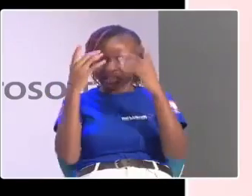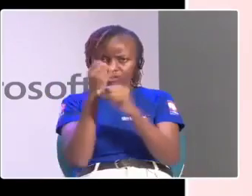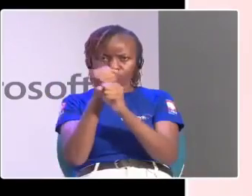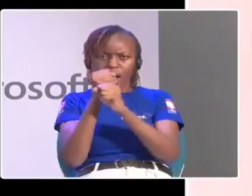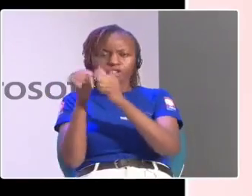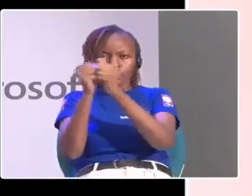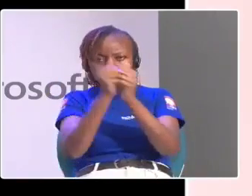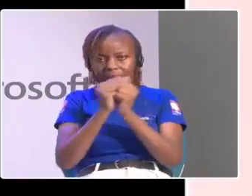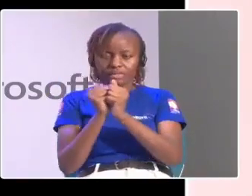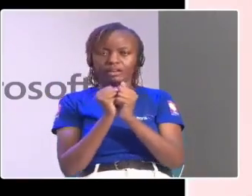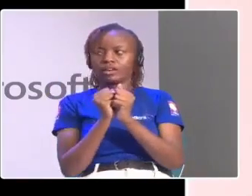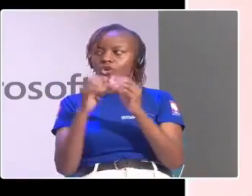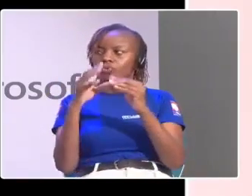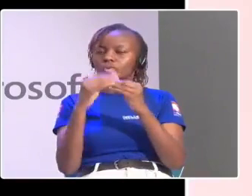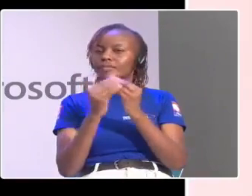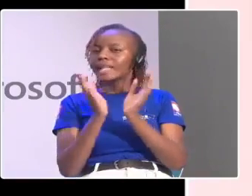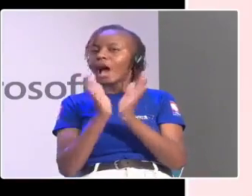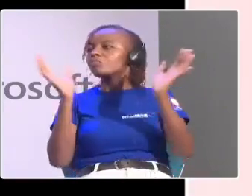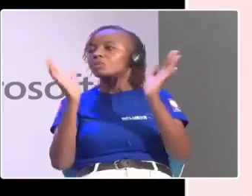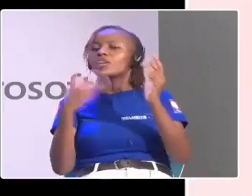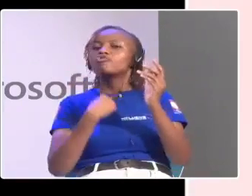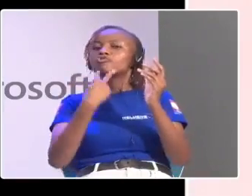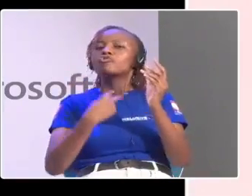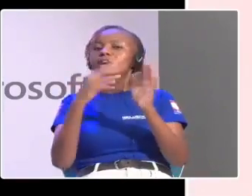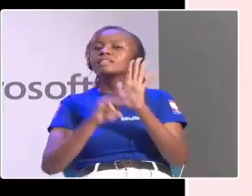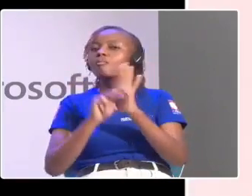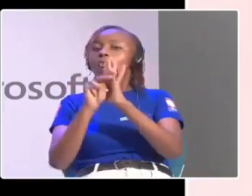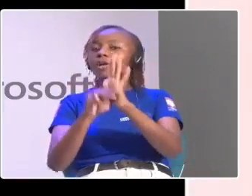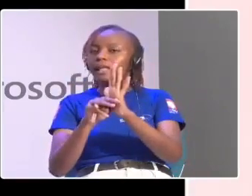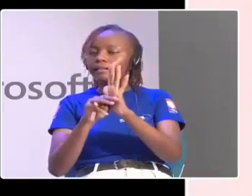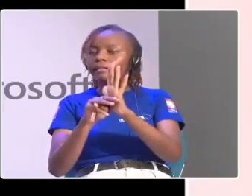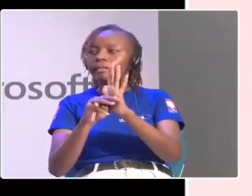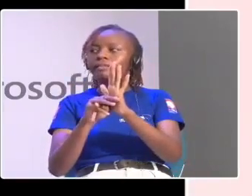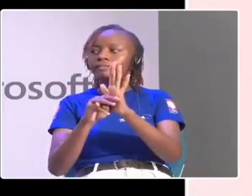together and create a broader voice model data set. So